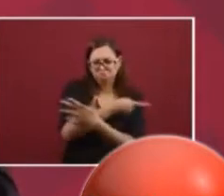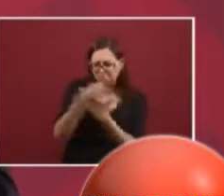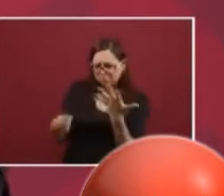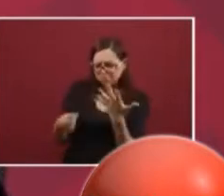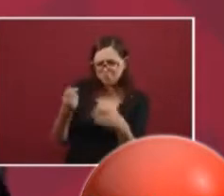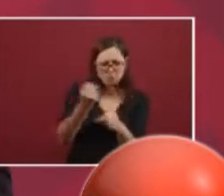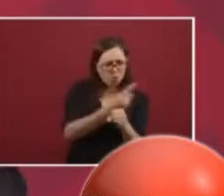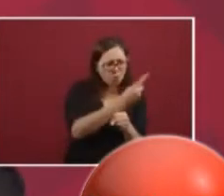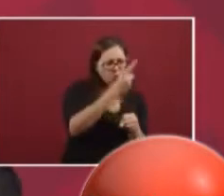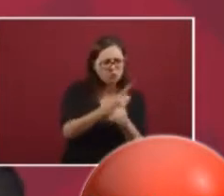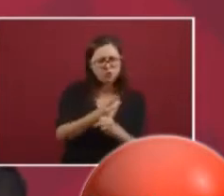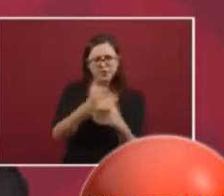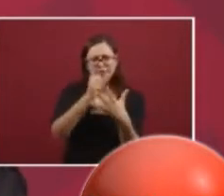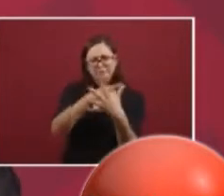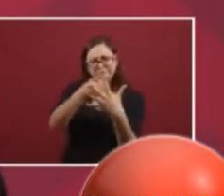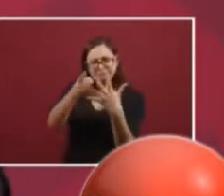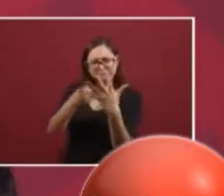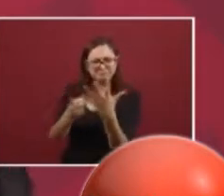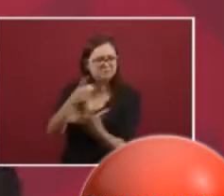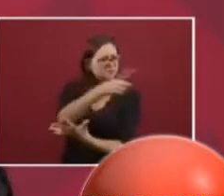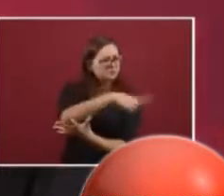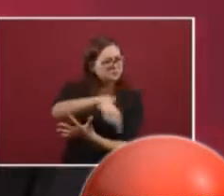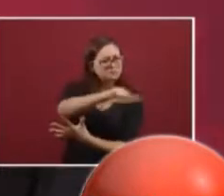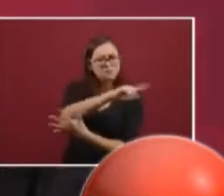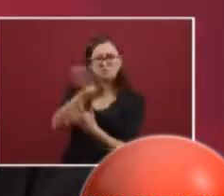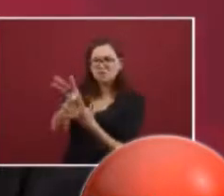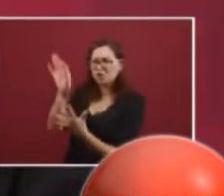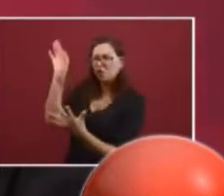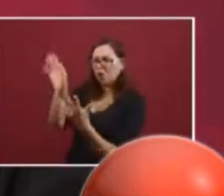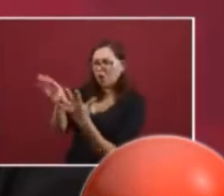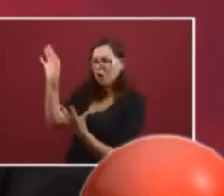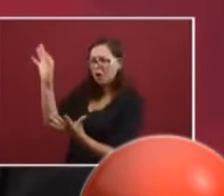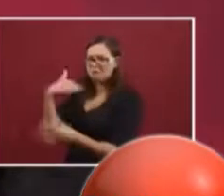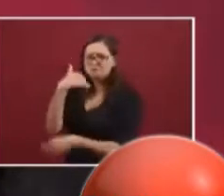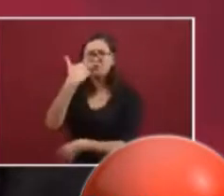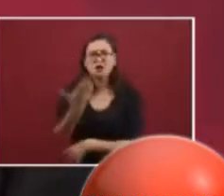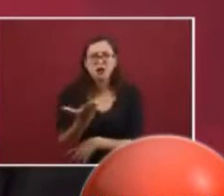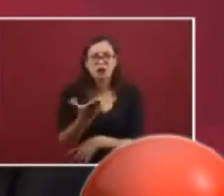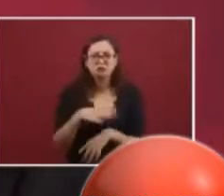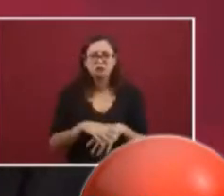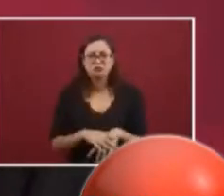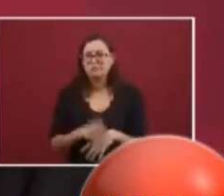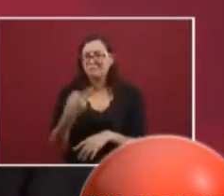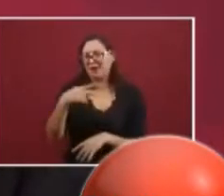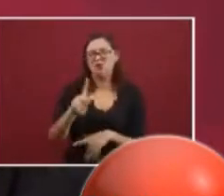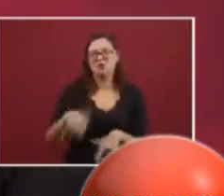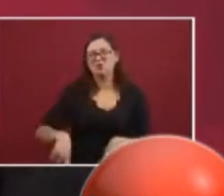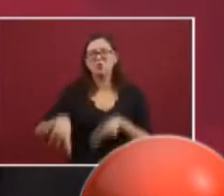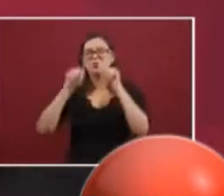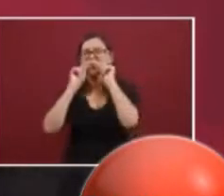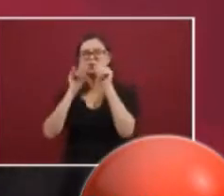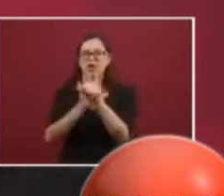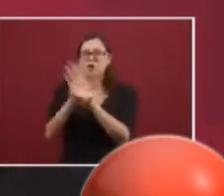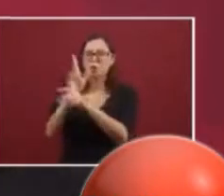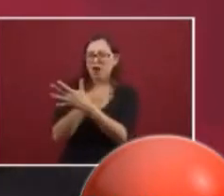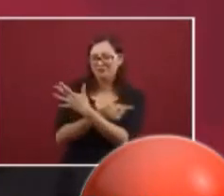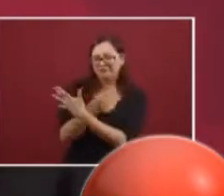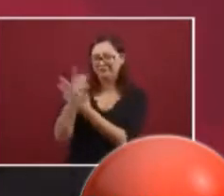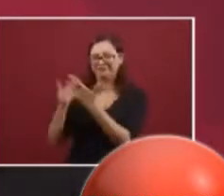That way there'll be some new opportunities, but nobody will be fired or removed. Nobody's losing their